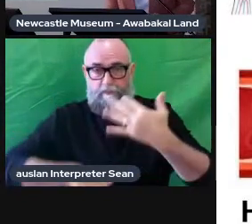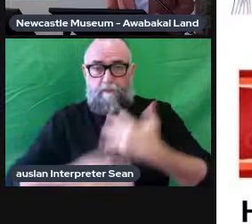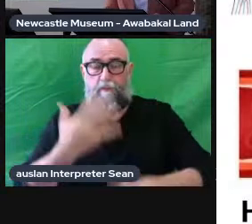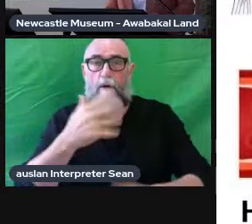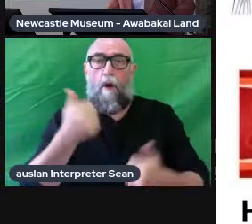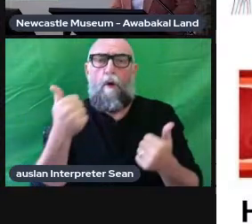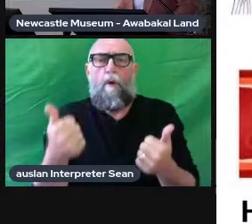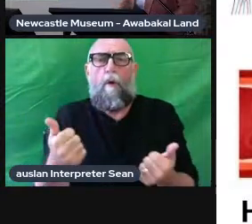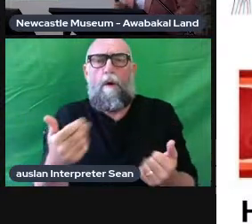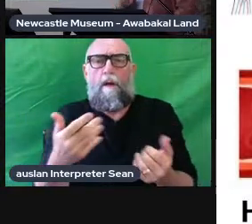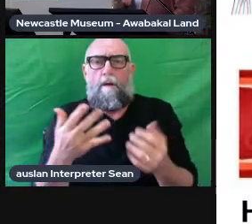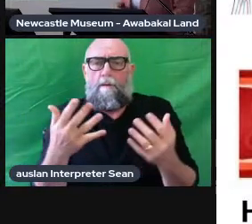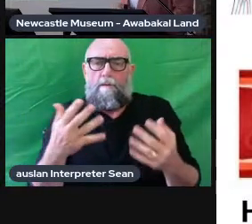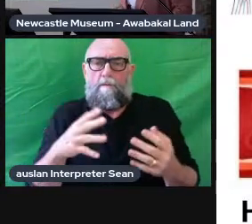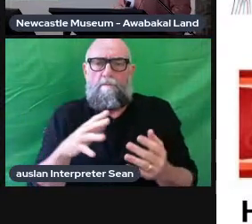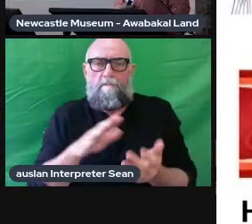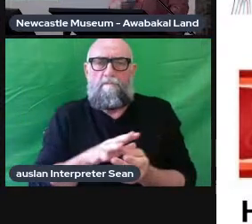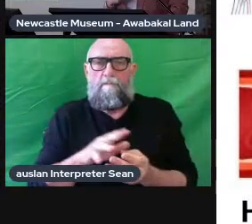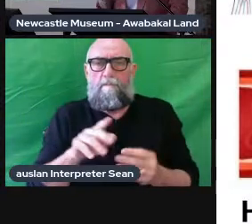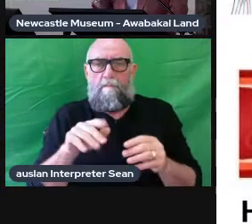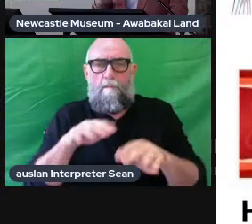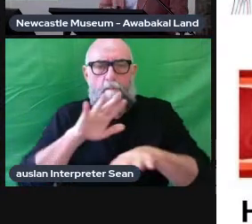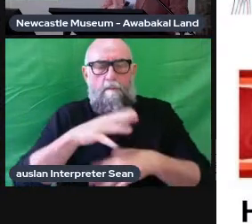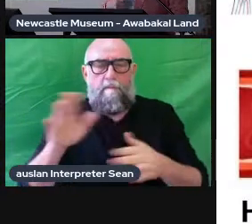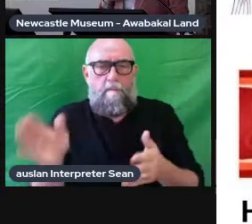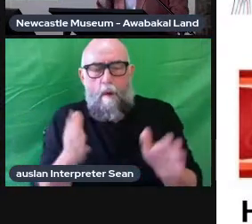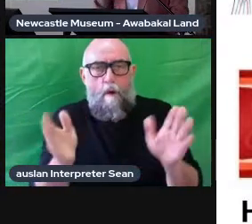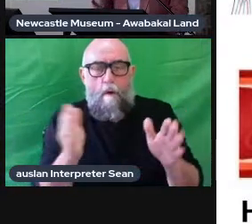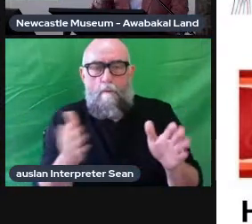vessels. But we also know that